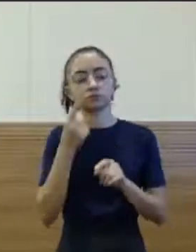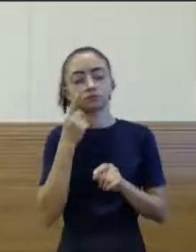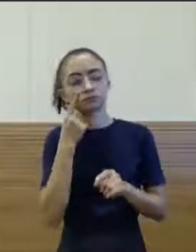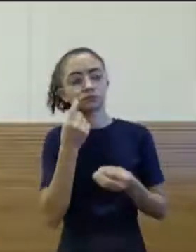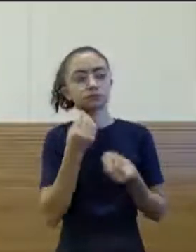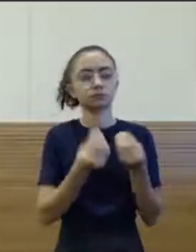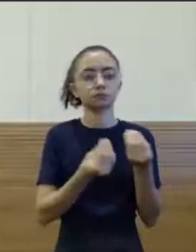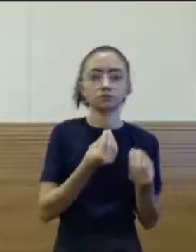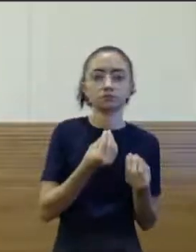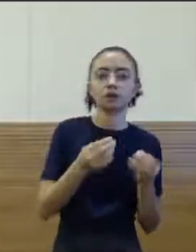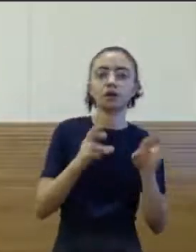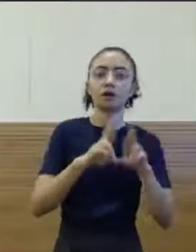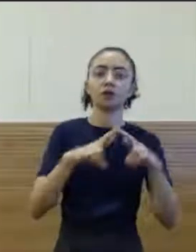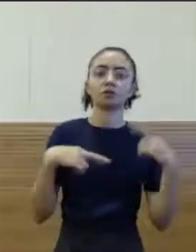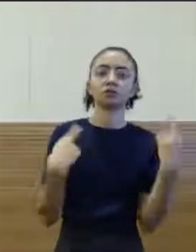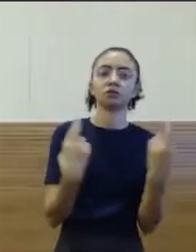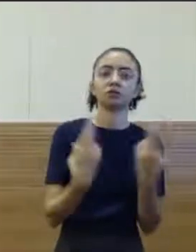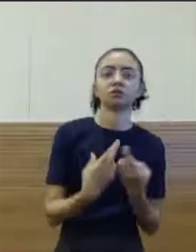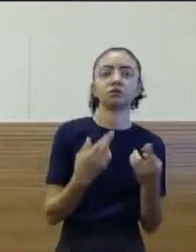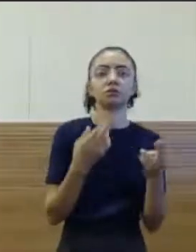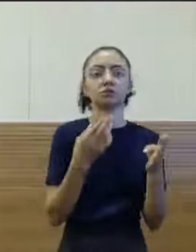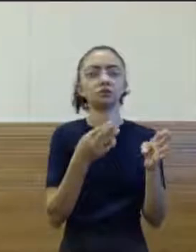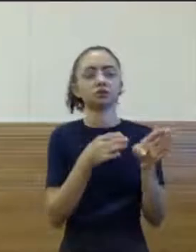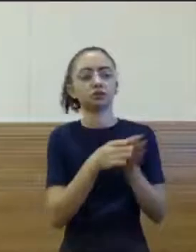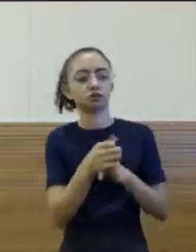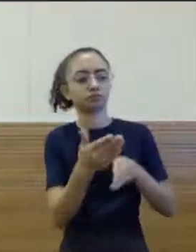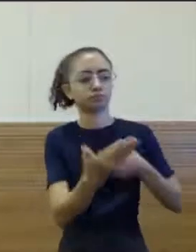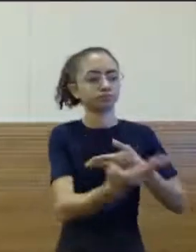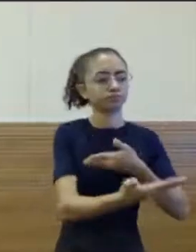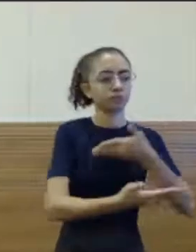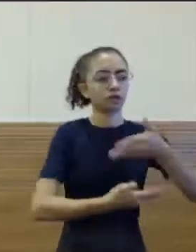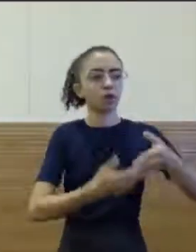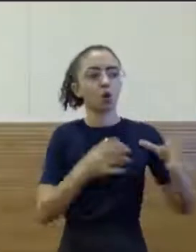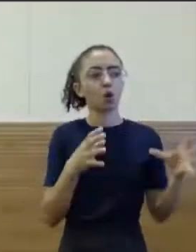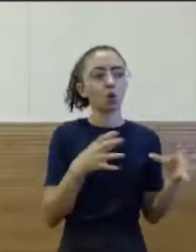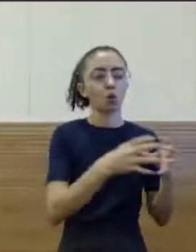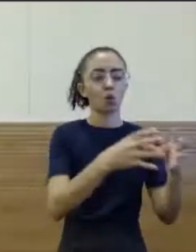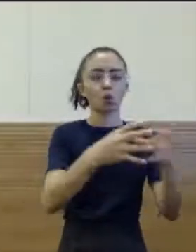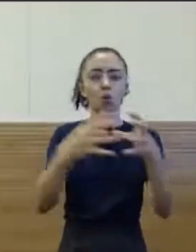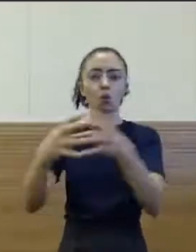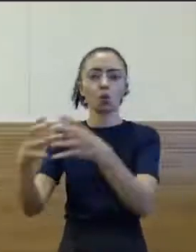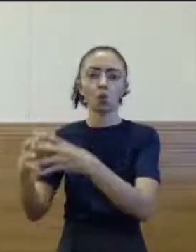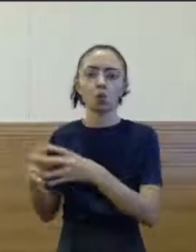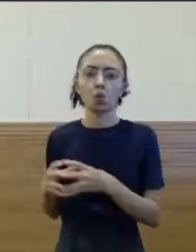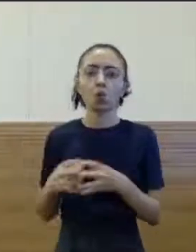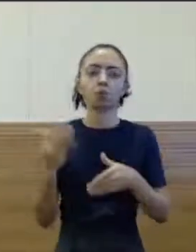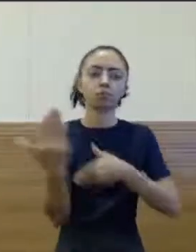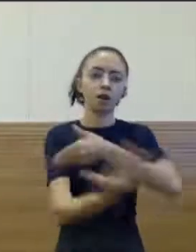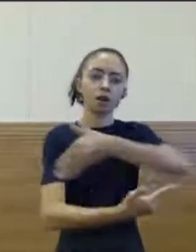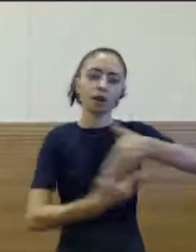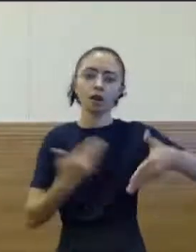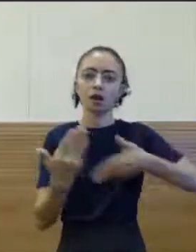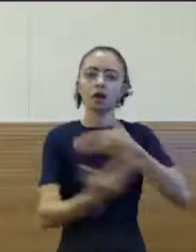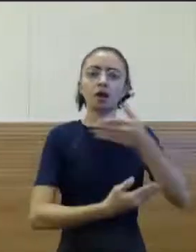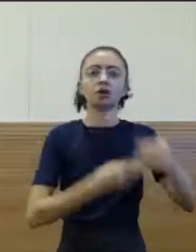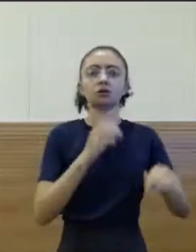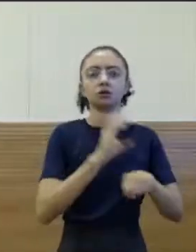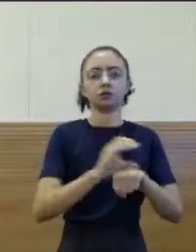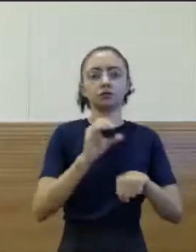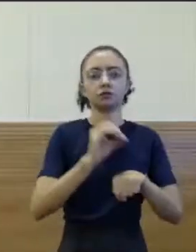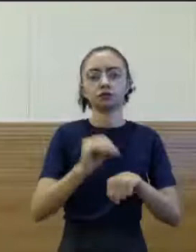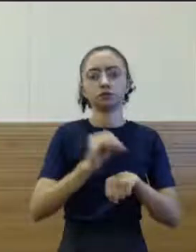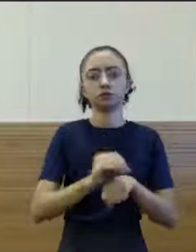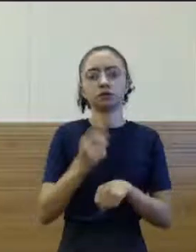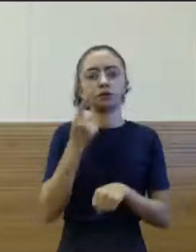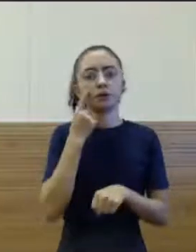of consultation meetings with different groups and different workshops to to have the consultations and